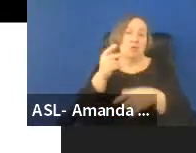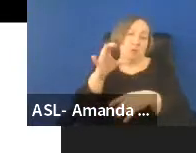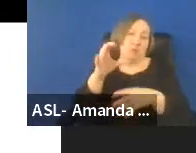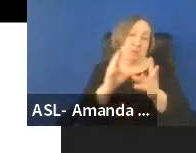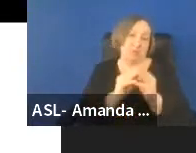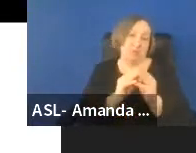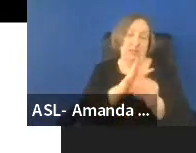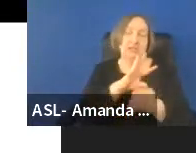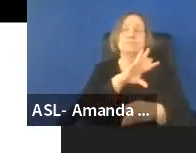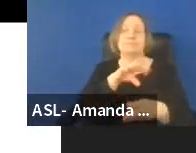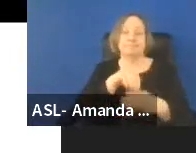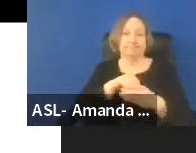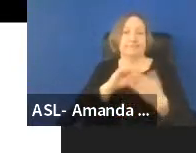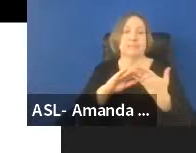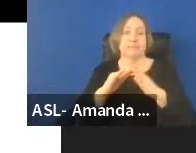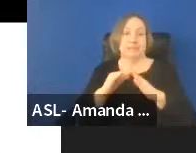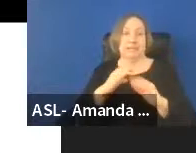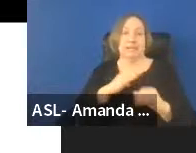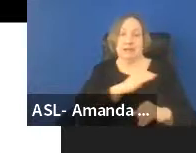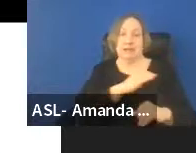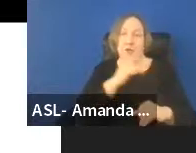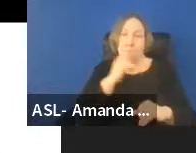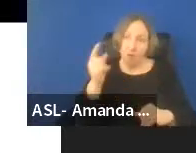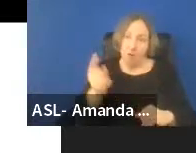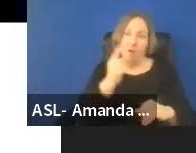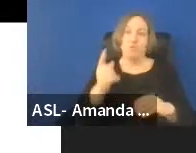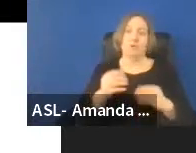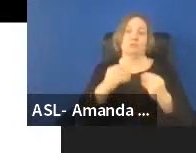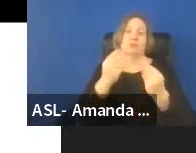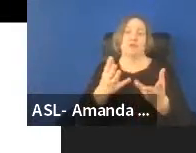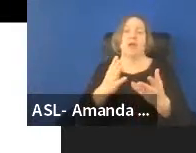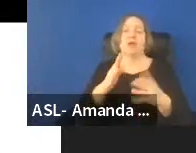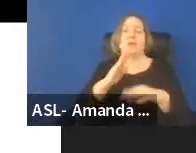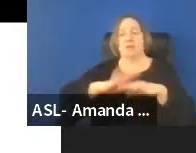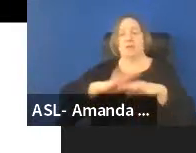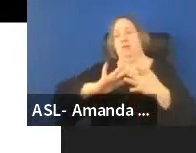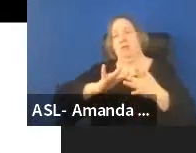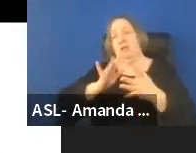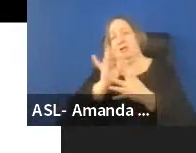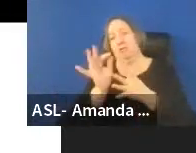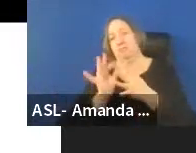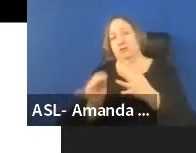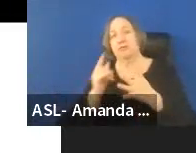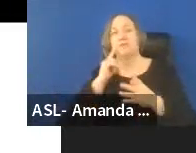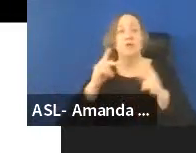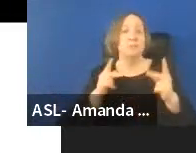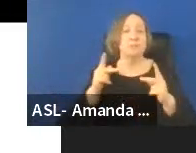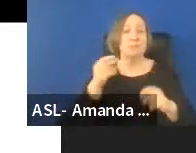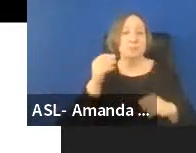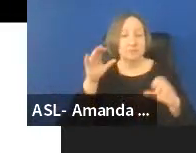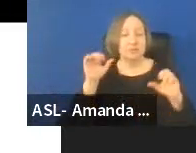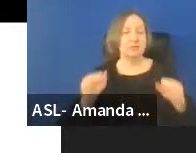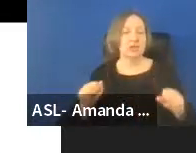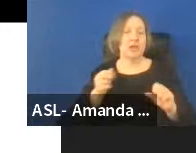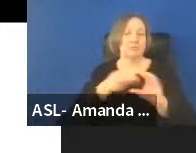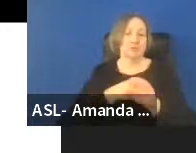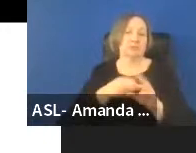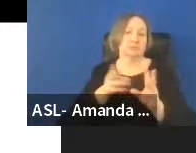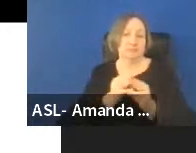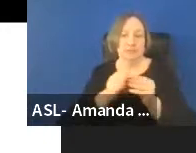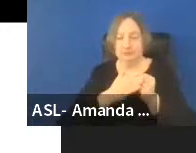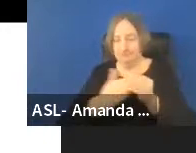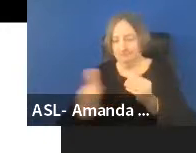meetings, including City Council, to always provide a virtual option for members of the public to participate in the